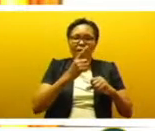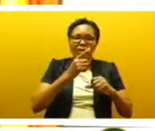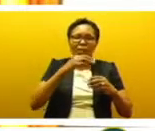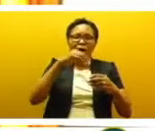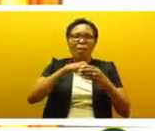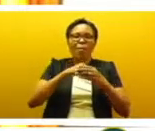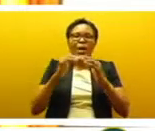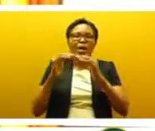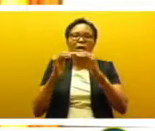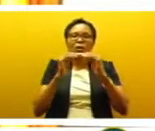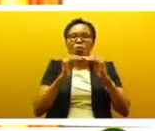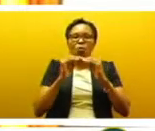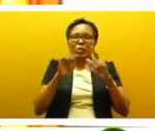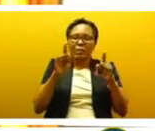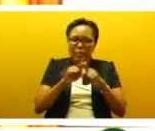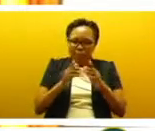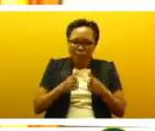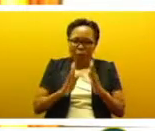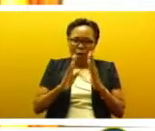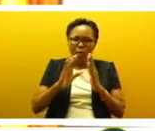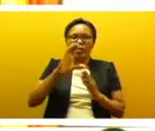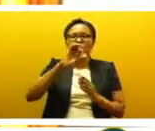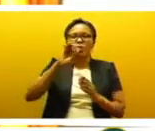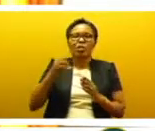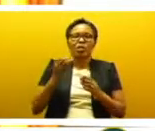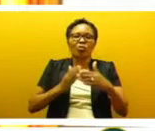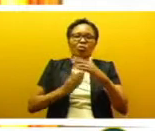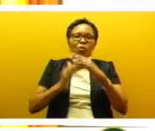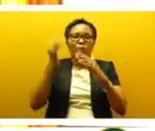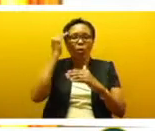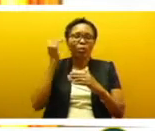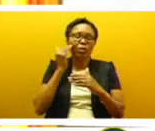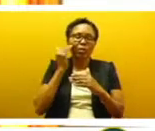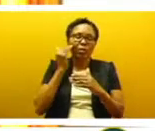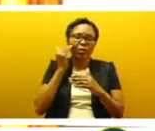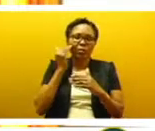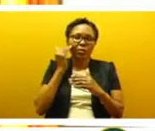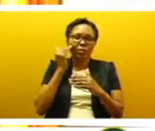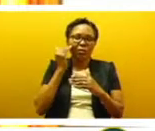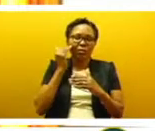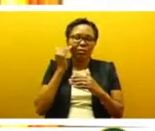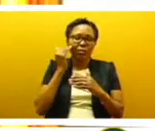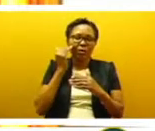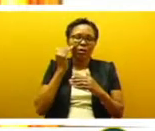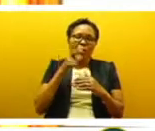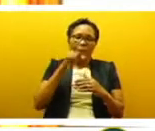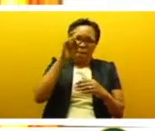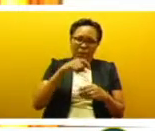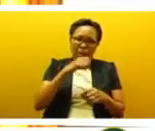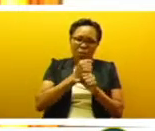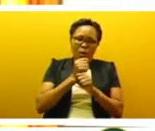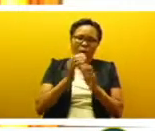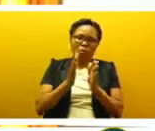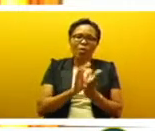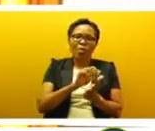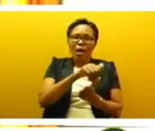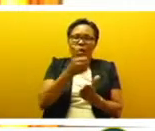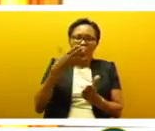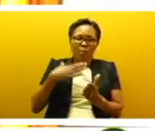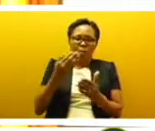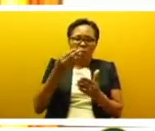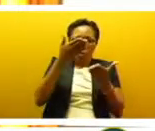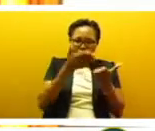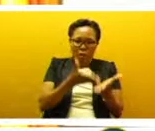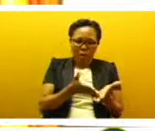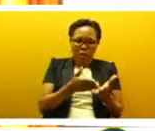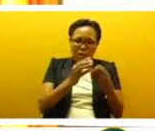Justice of the Supreme Court, a primus inter pares who must work with his colleagues to guide